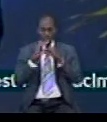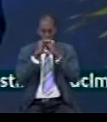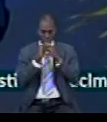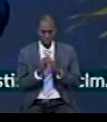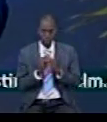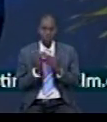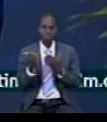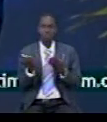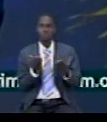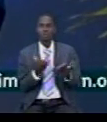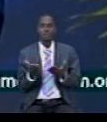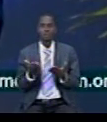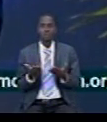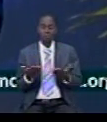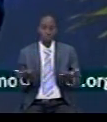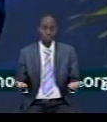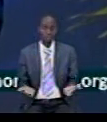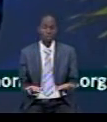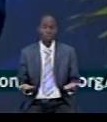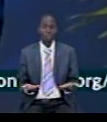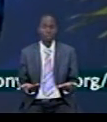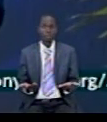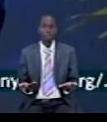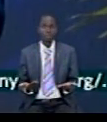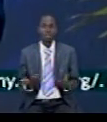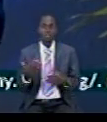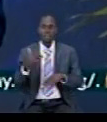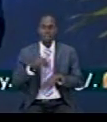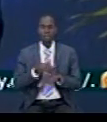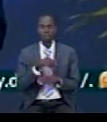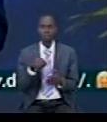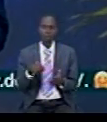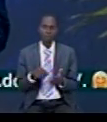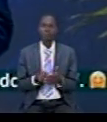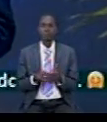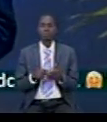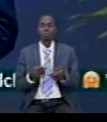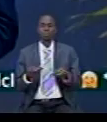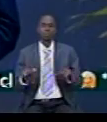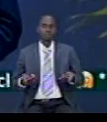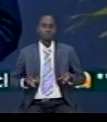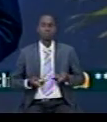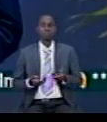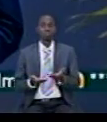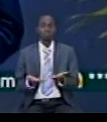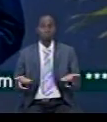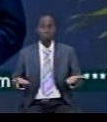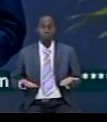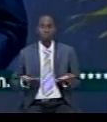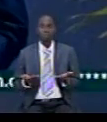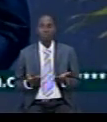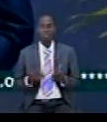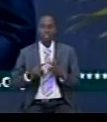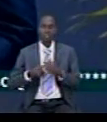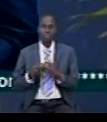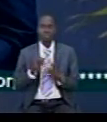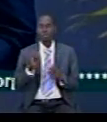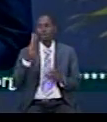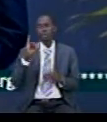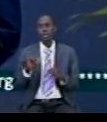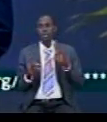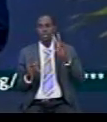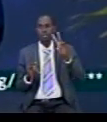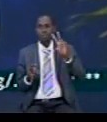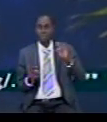service right here at this venue. Come 7:30, begin to